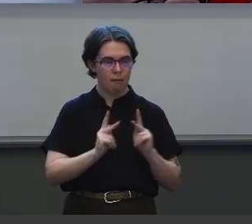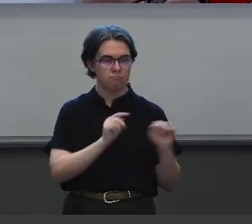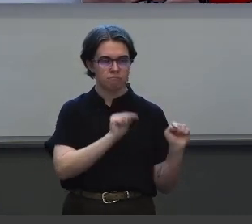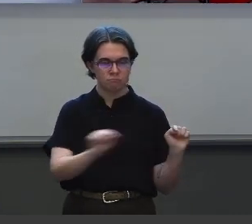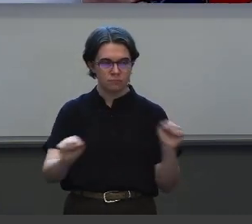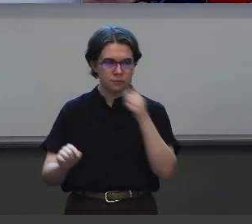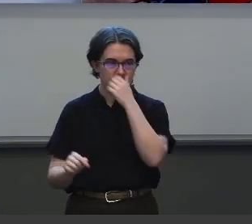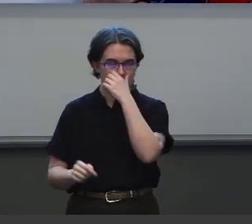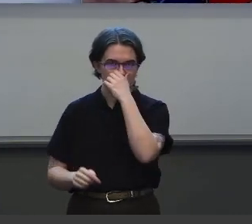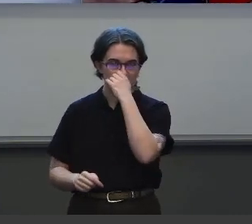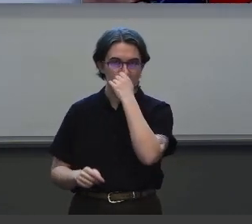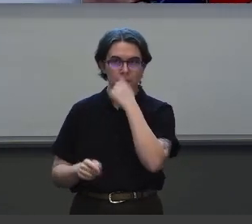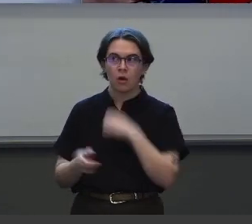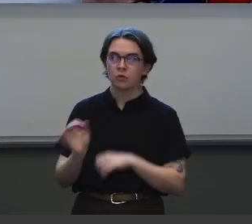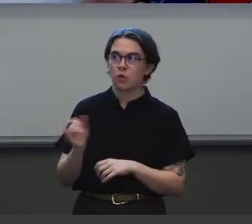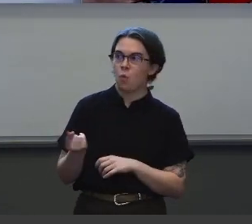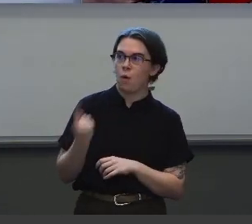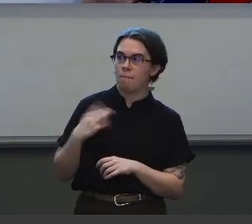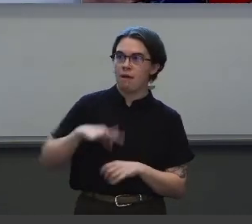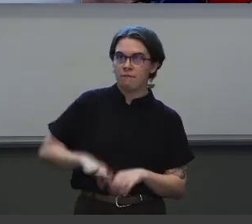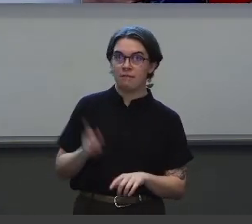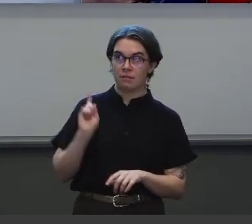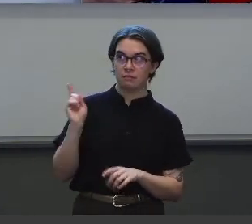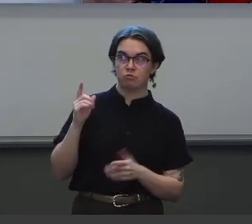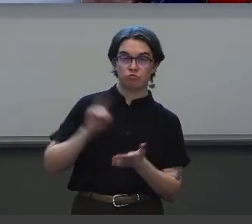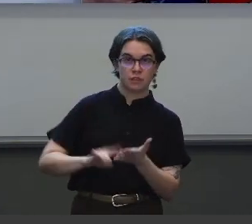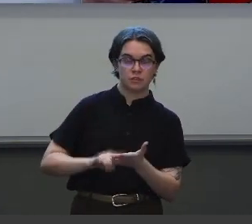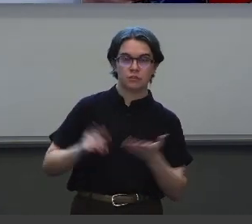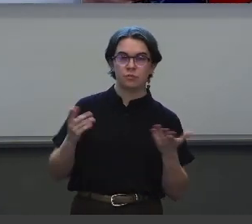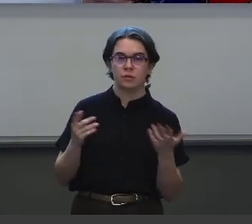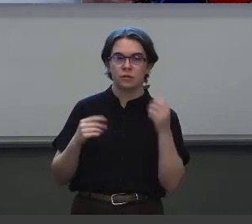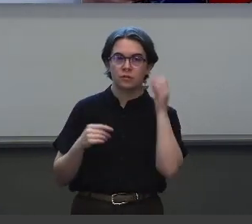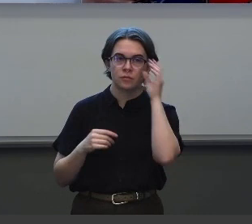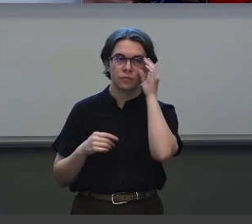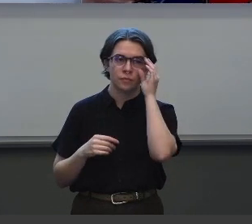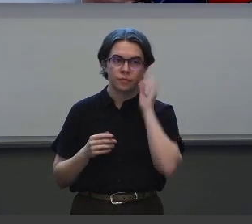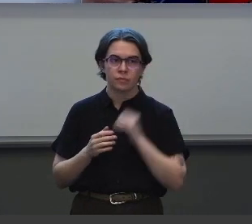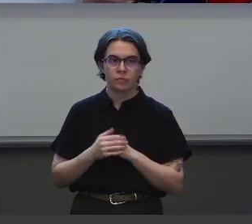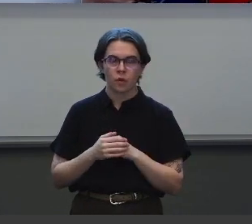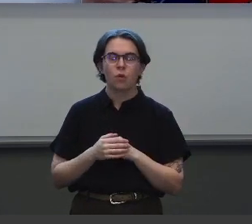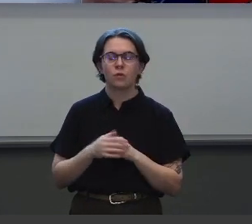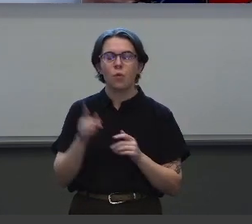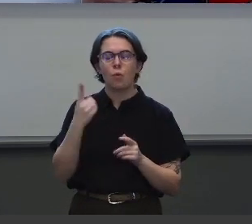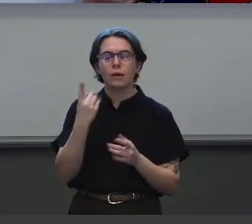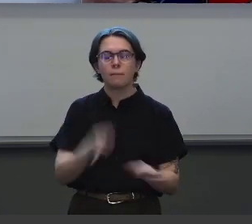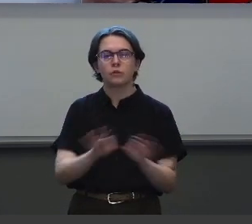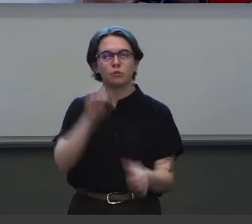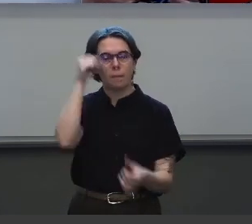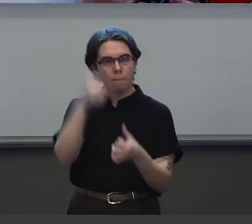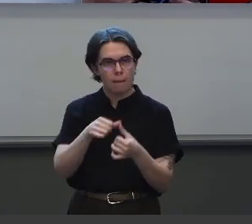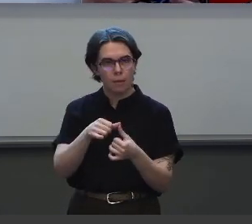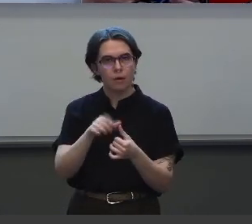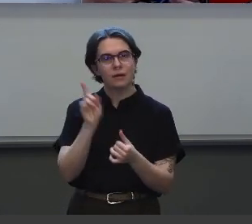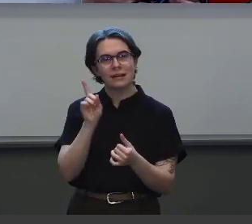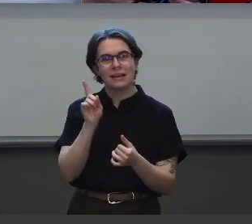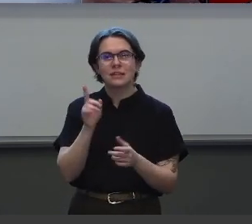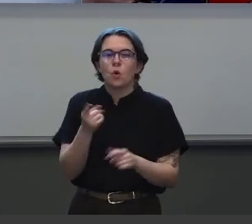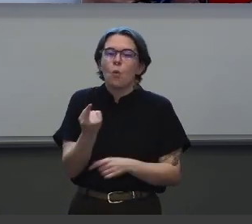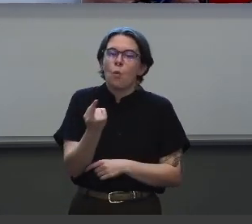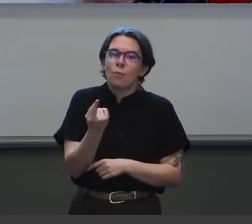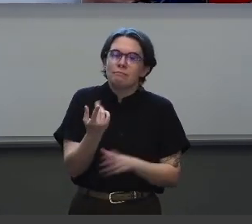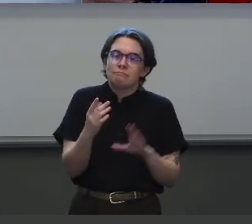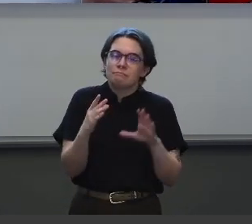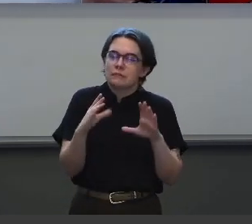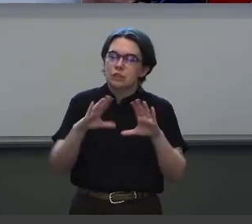as well, though, or the way that I'm depicting this research, is you have to remember that this is a sample of autistic participants.